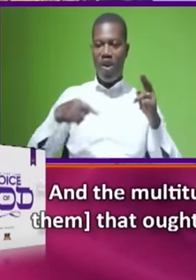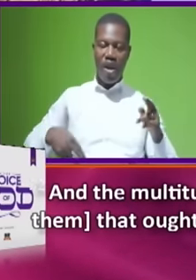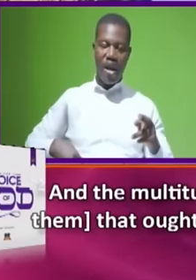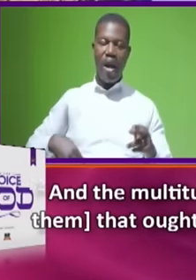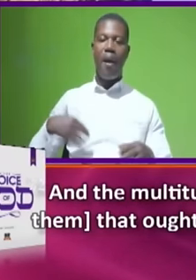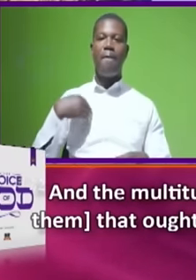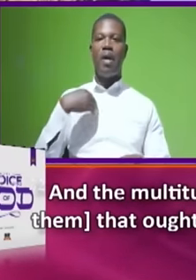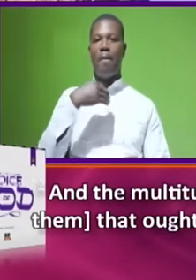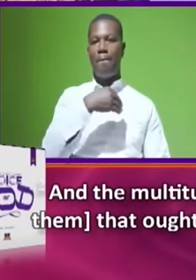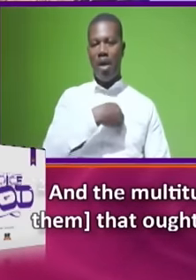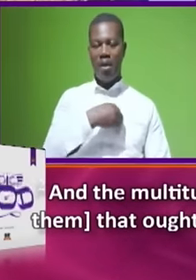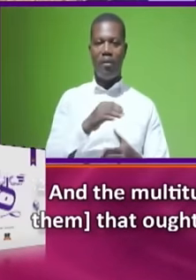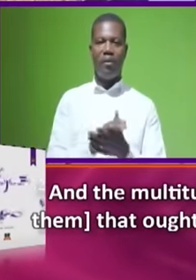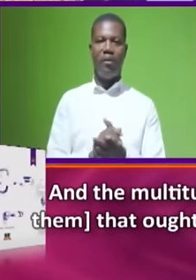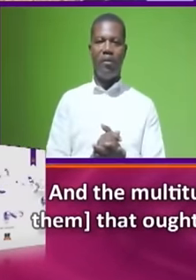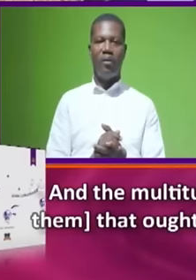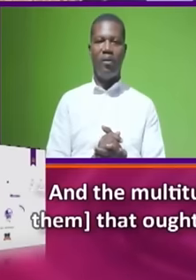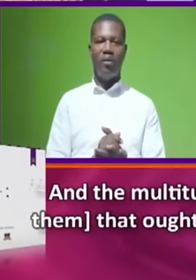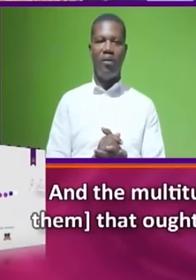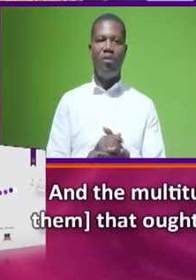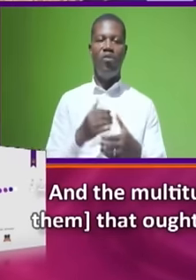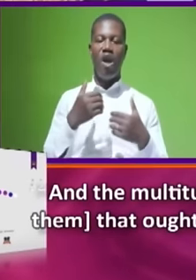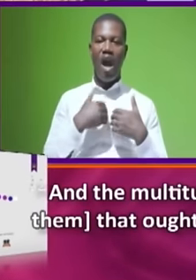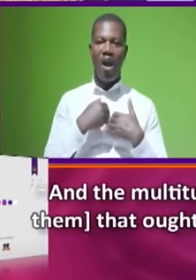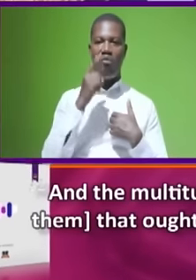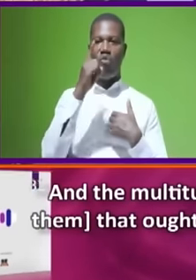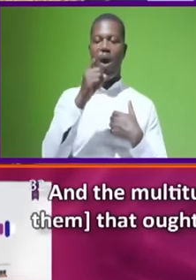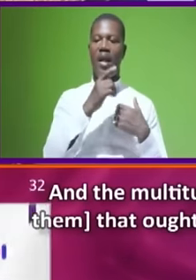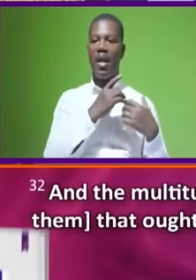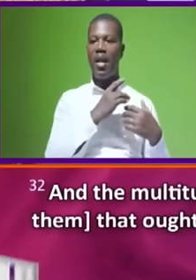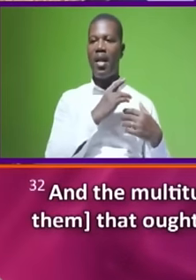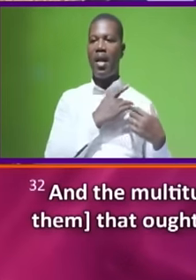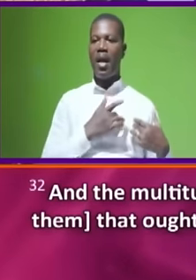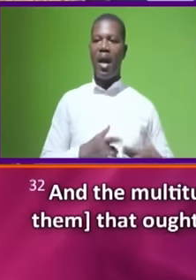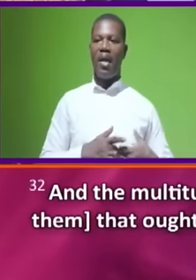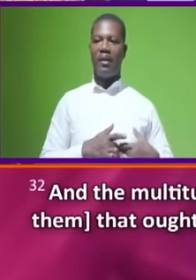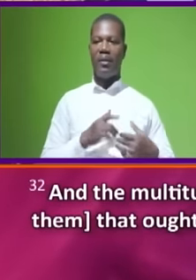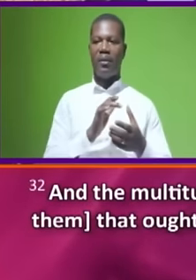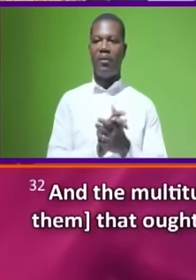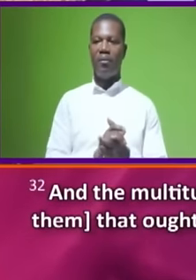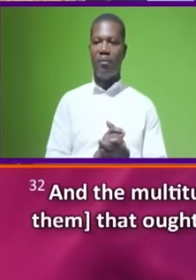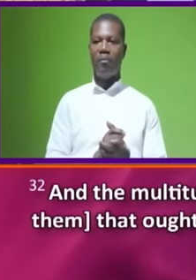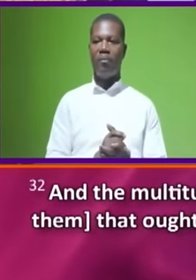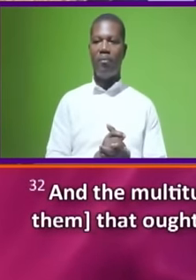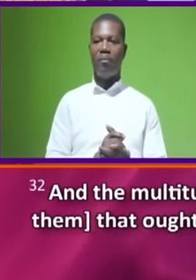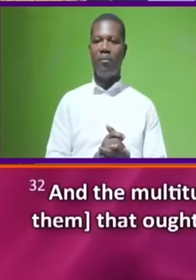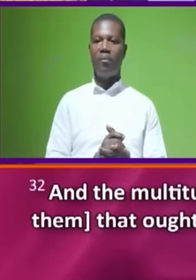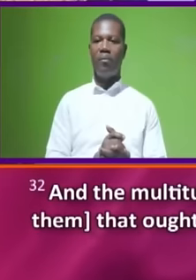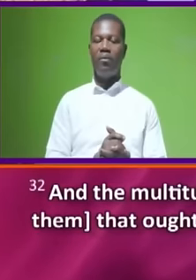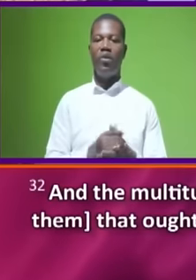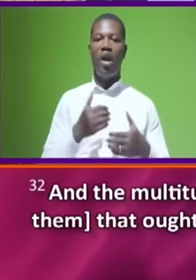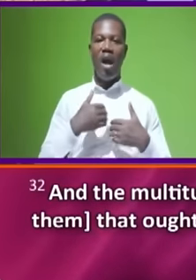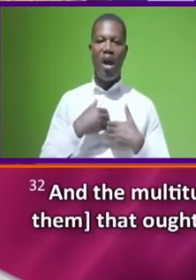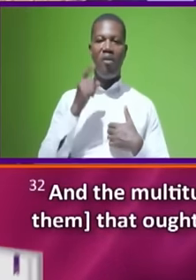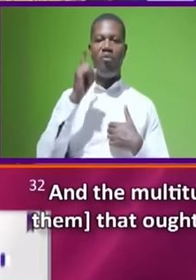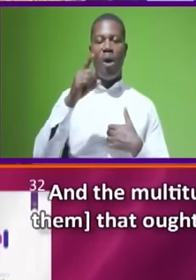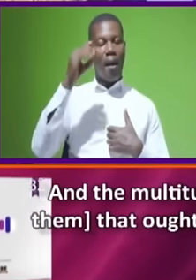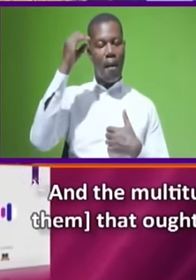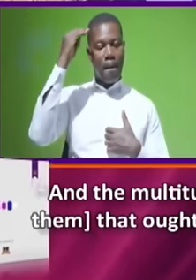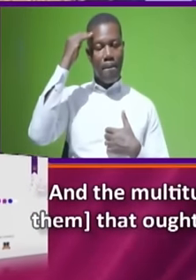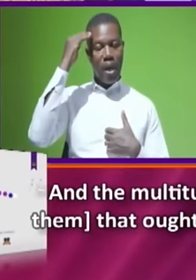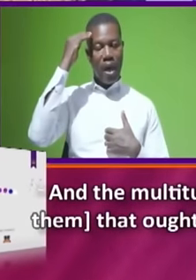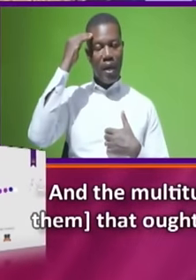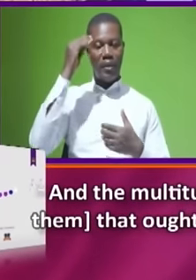So a Philadelphian, you could have come back. We share the same heart. You could have been a back. We have